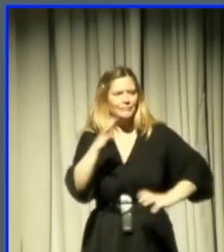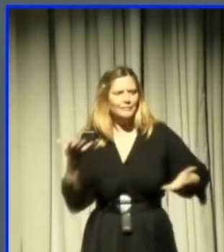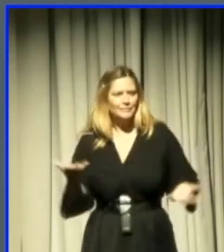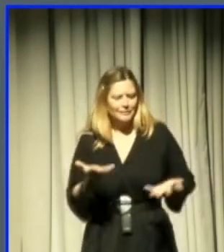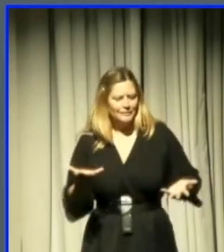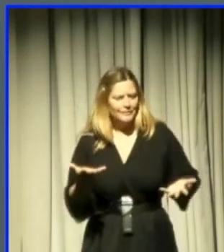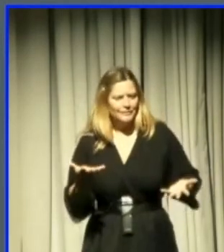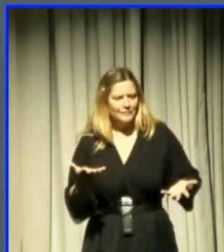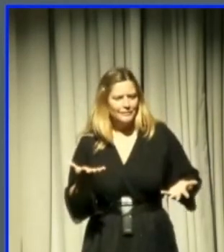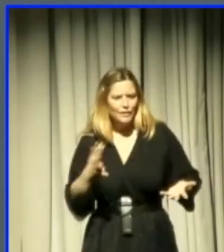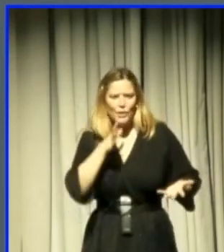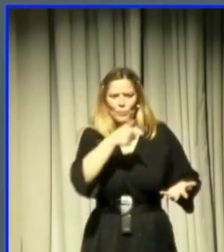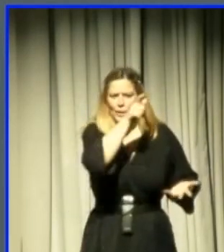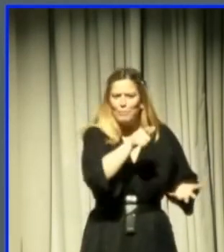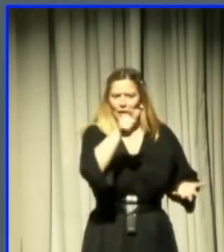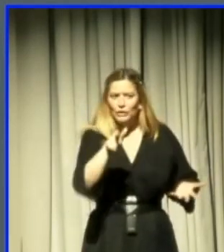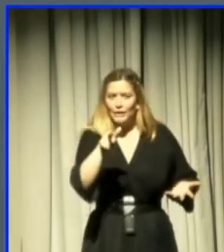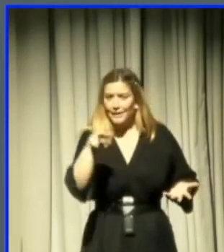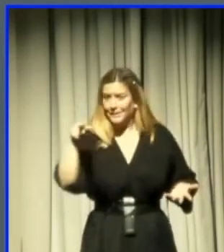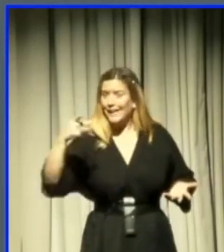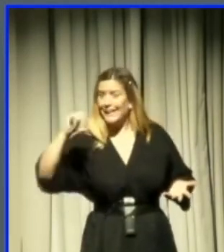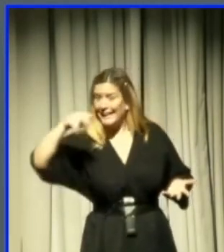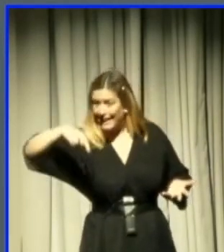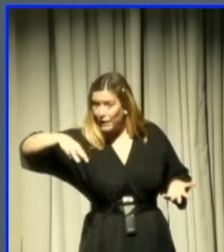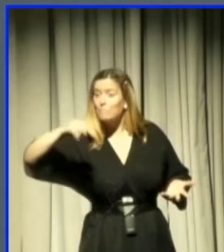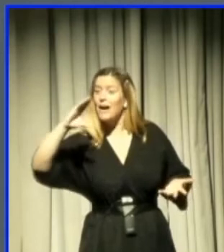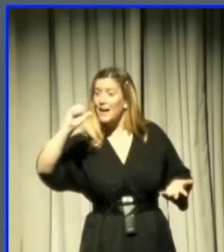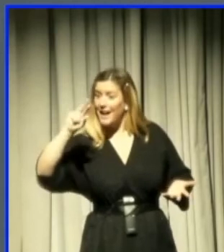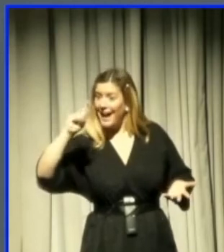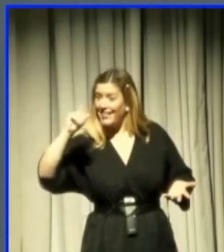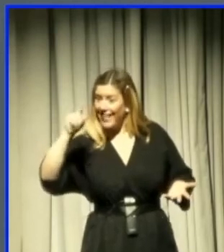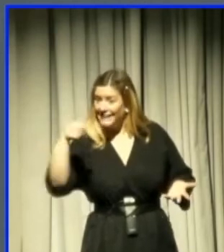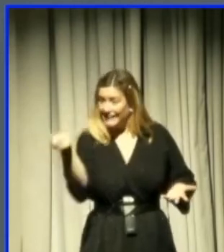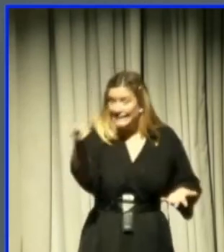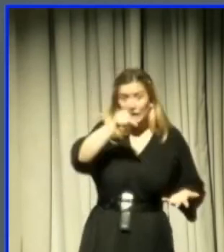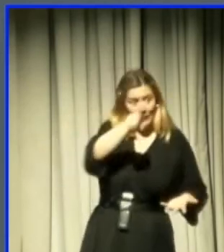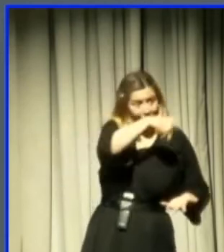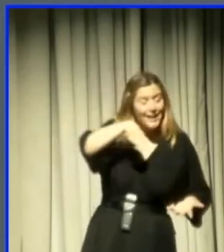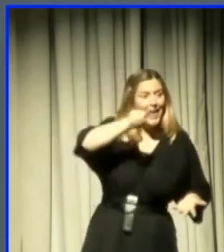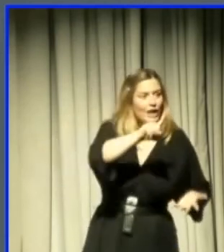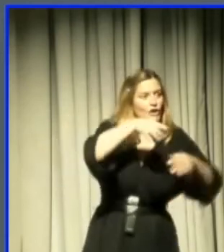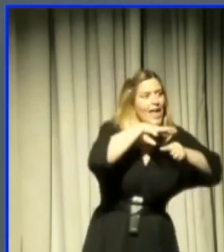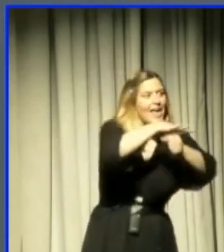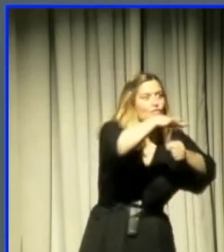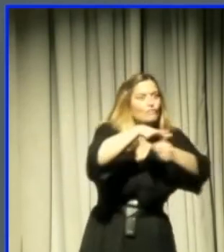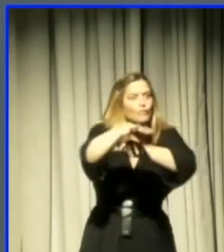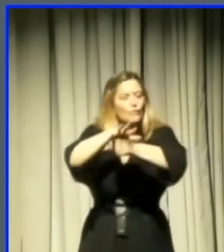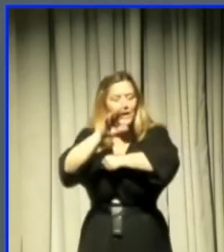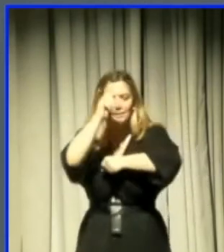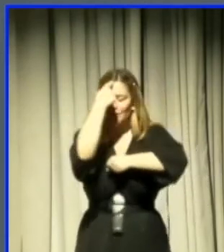they are actually speeding up, the lookalike subculture. So it's like a vicious cycle that